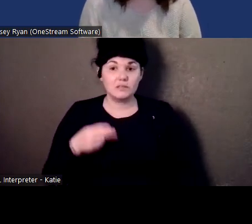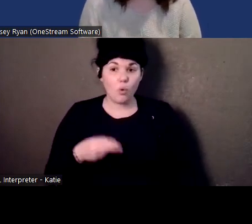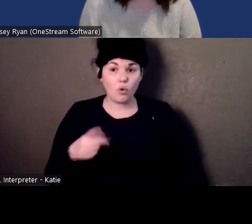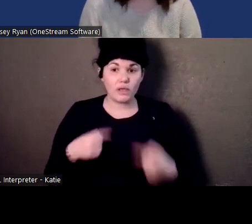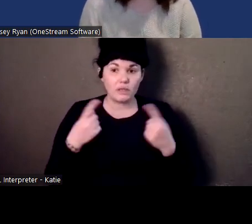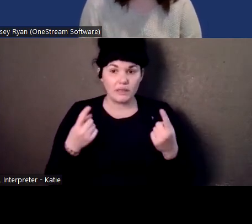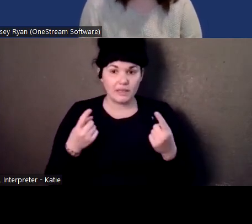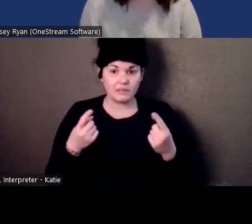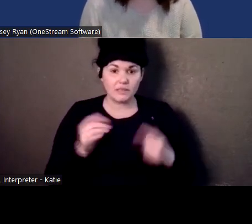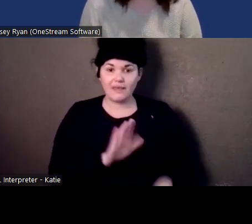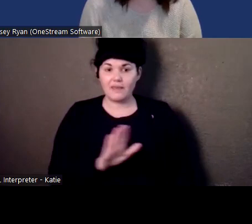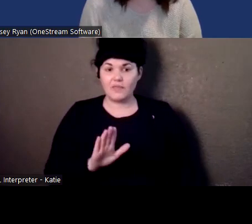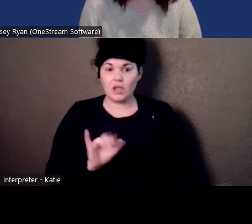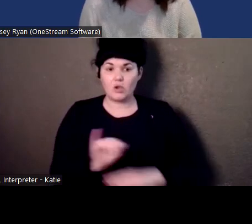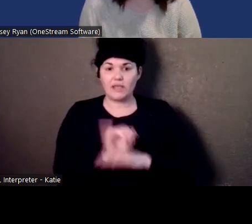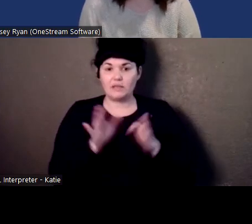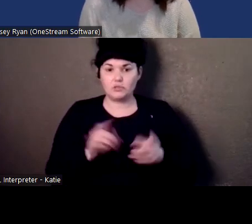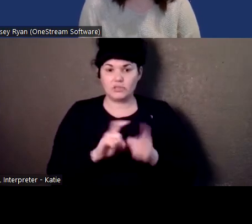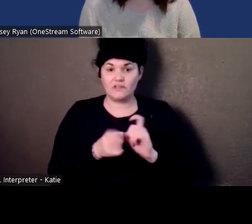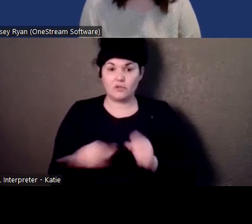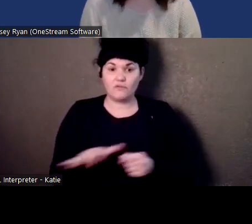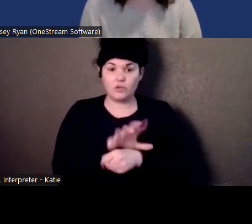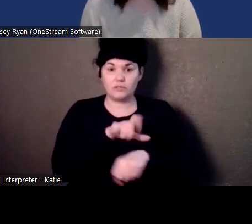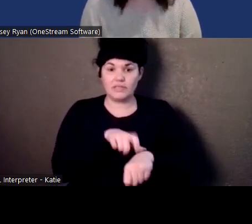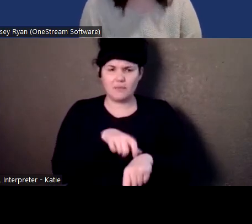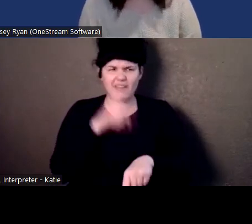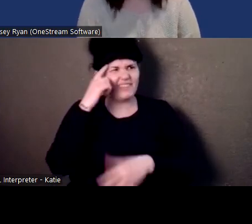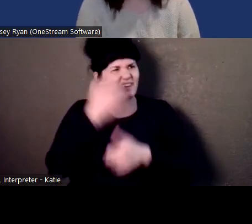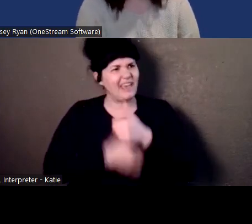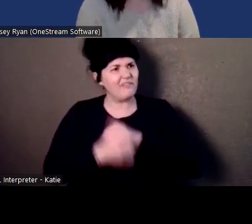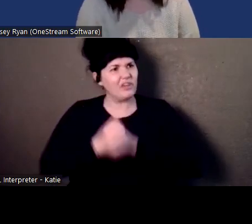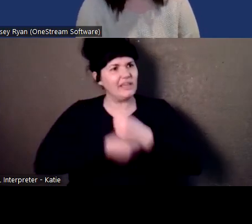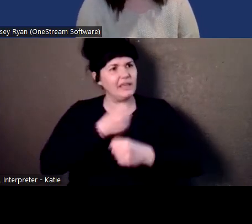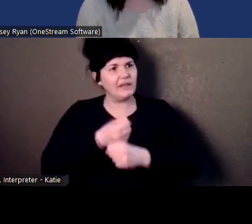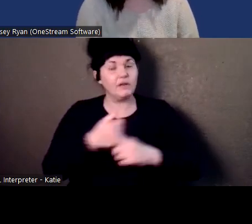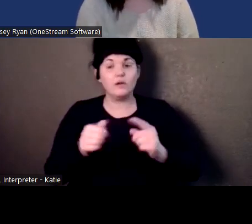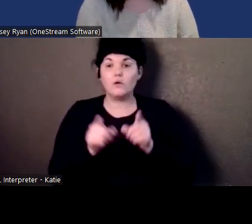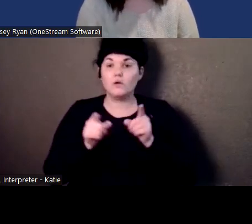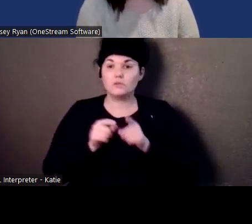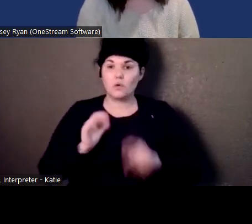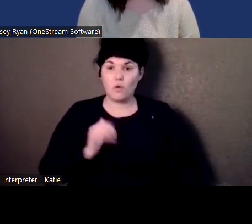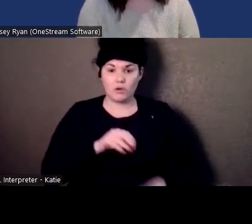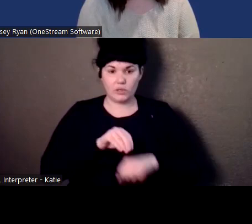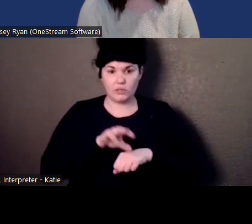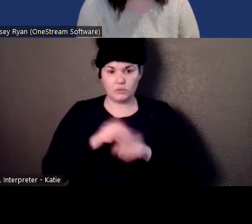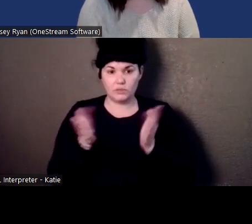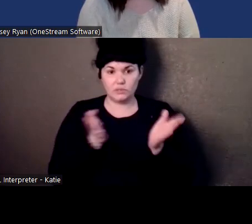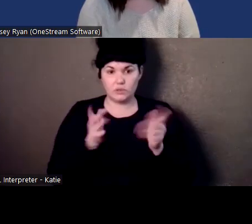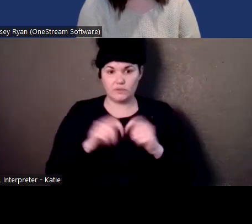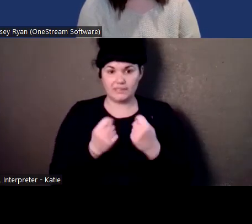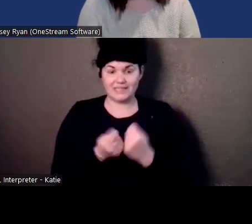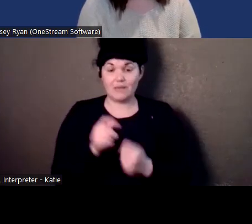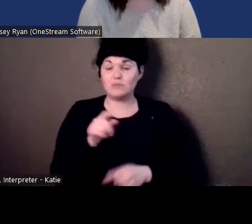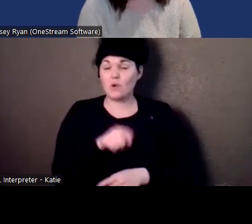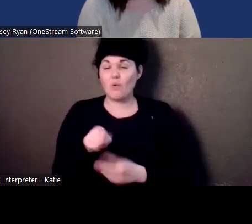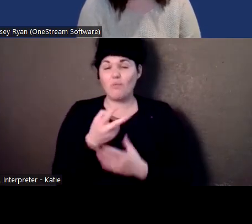converted their interns full-time, I think every single year, as well as our consulting services team. So both of those,